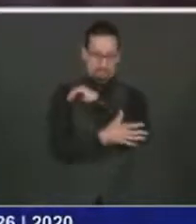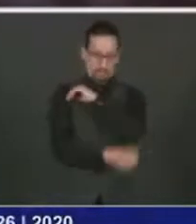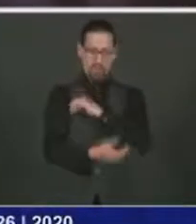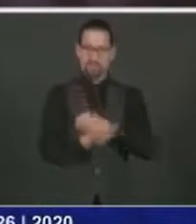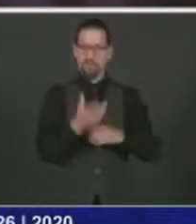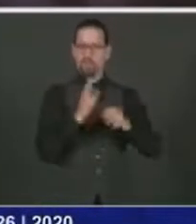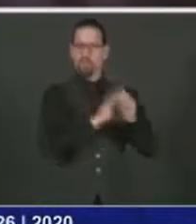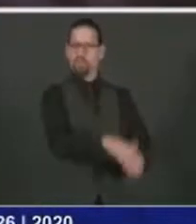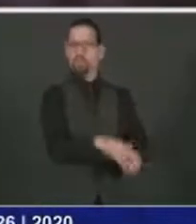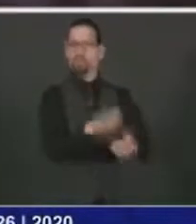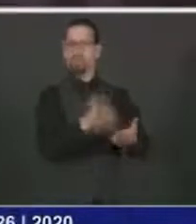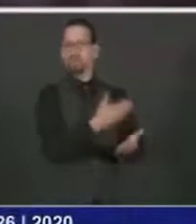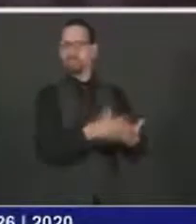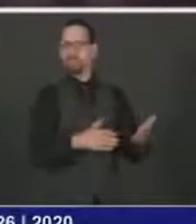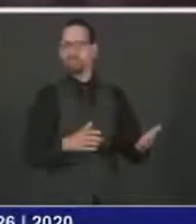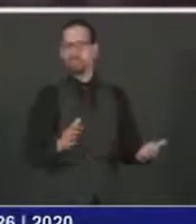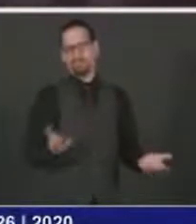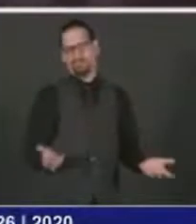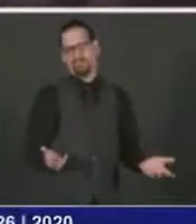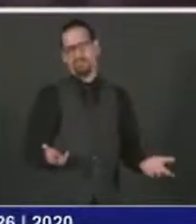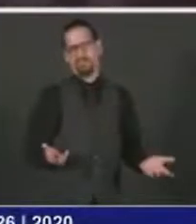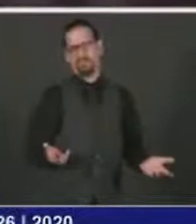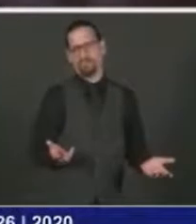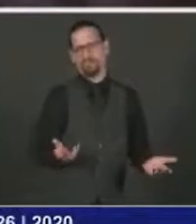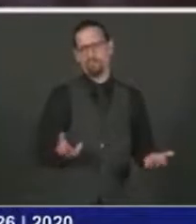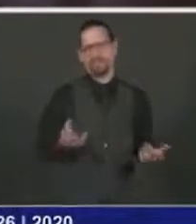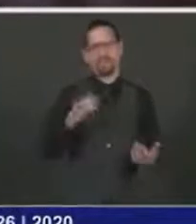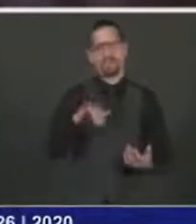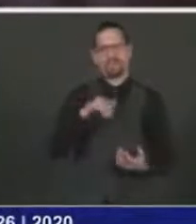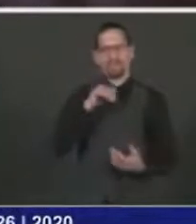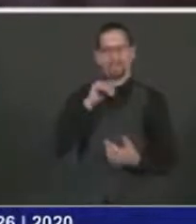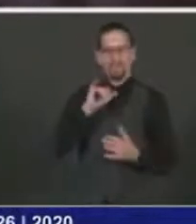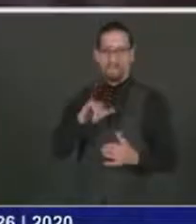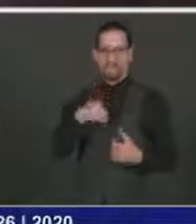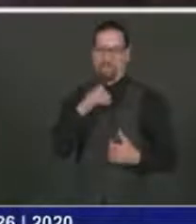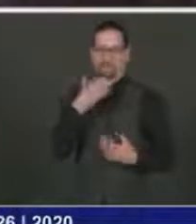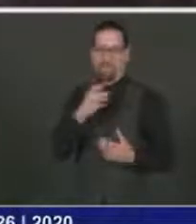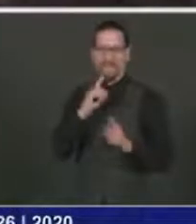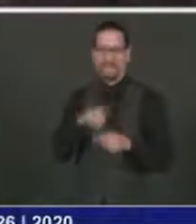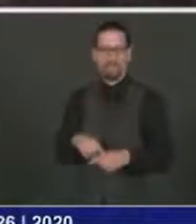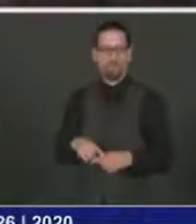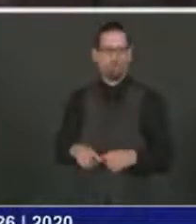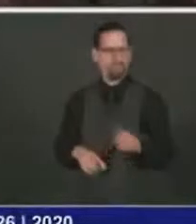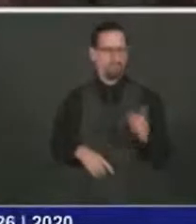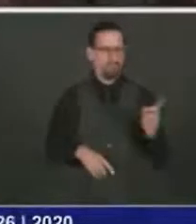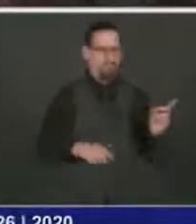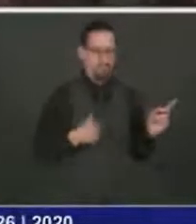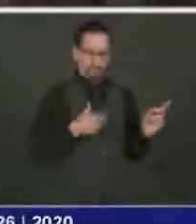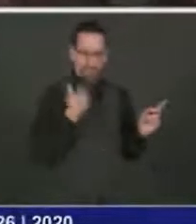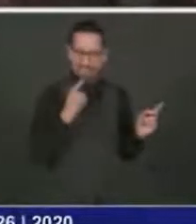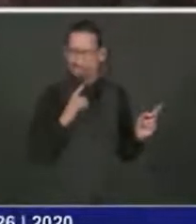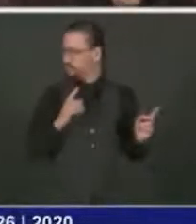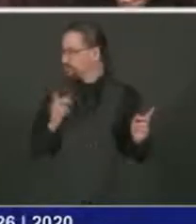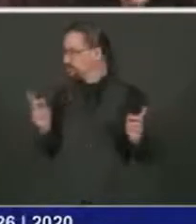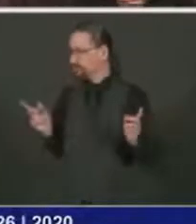What was the first question? Well, I don't have a good answer. I do not have, I don't know if you have a better answer. I don't have a good answer.